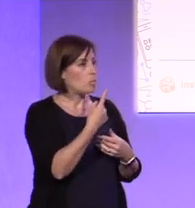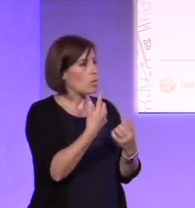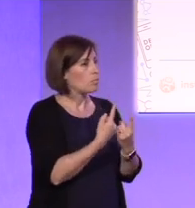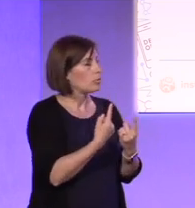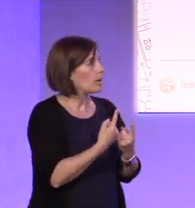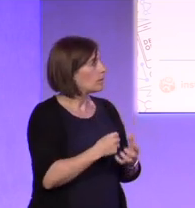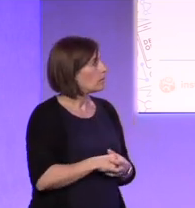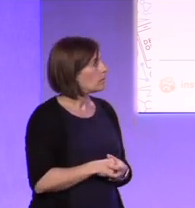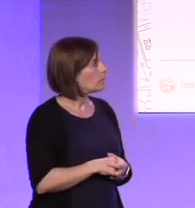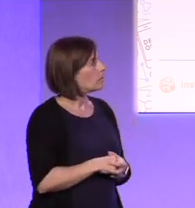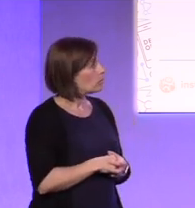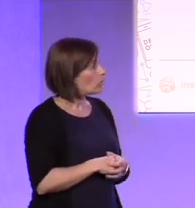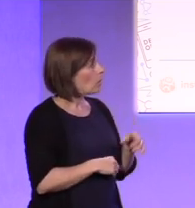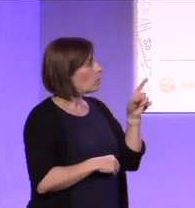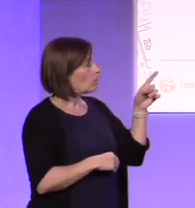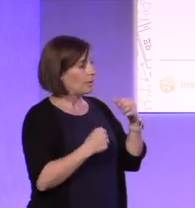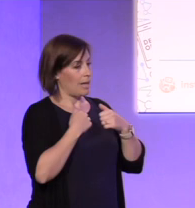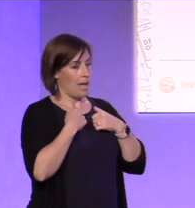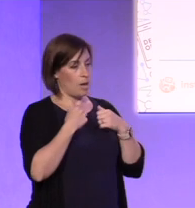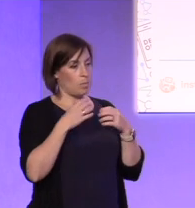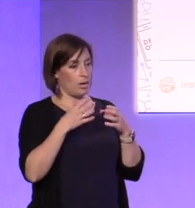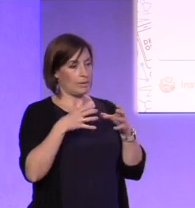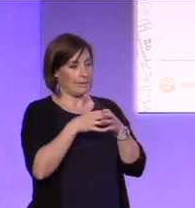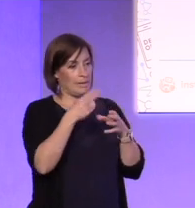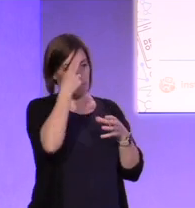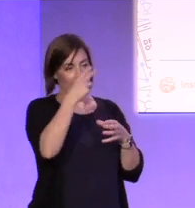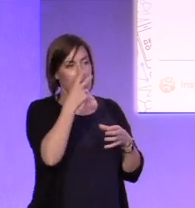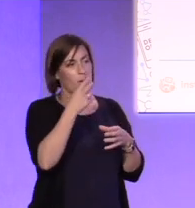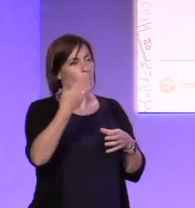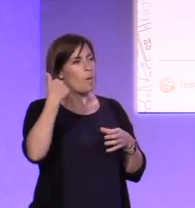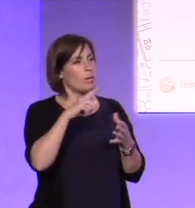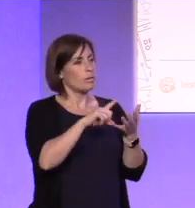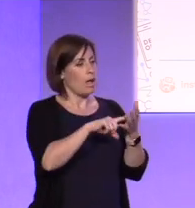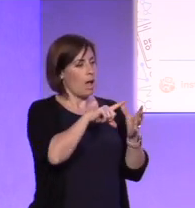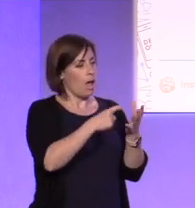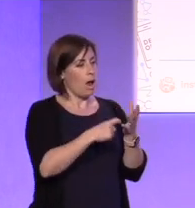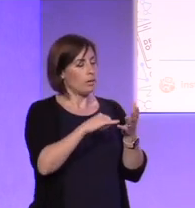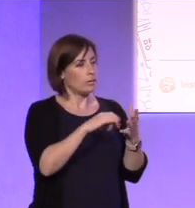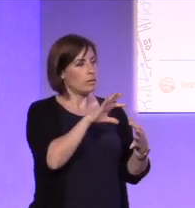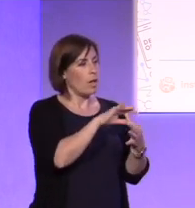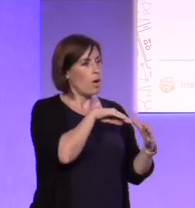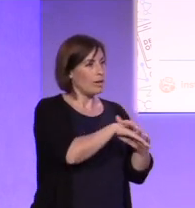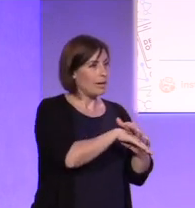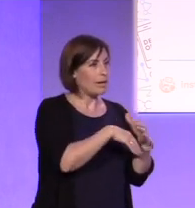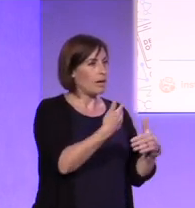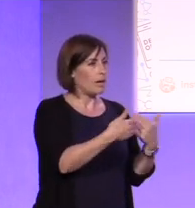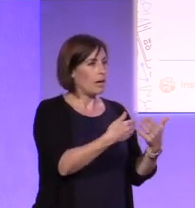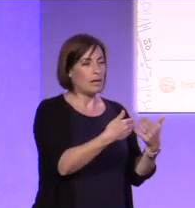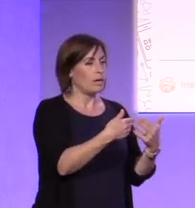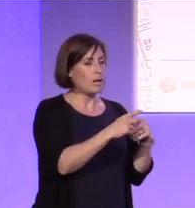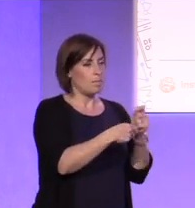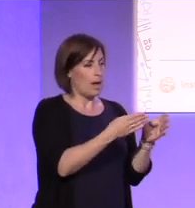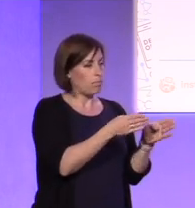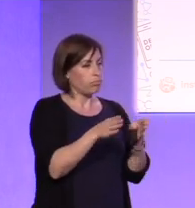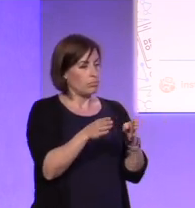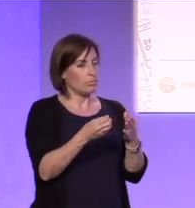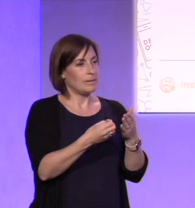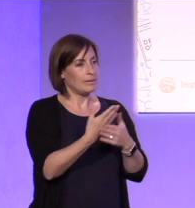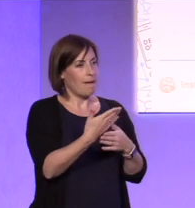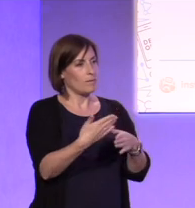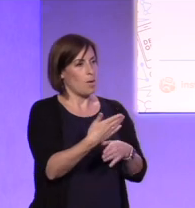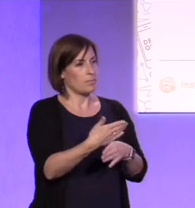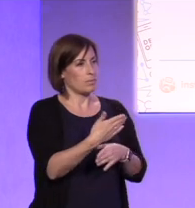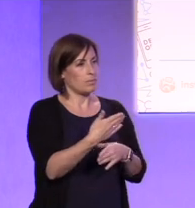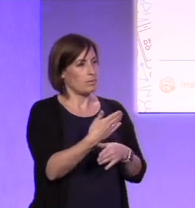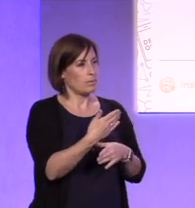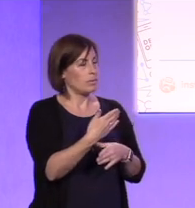Lars moving away from just building products and being a product-oriented team to becoming a DevOps team. We're operating the products, we're considering service